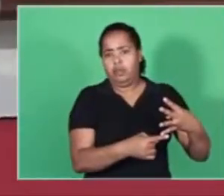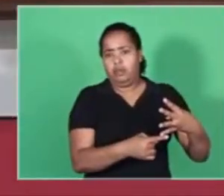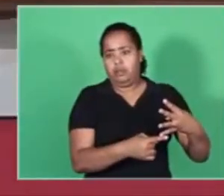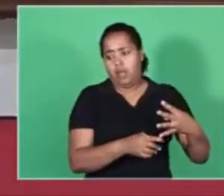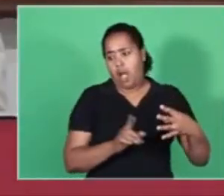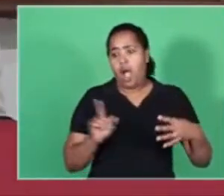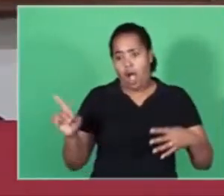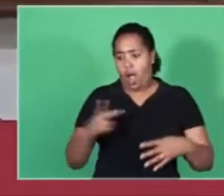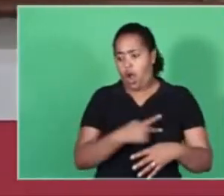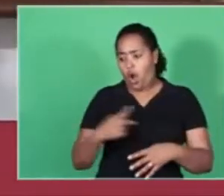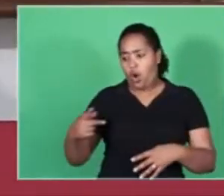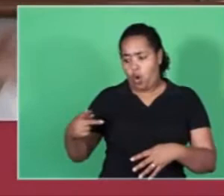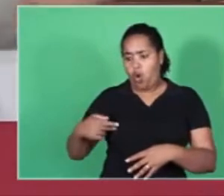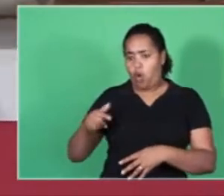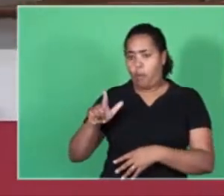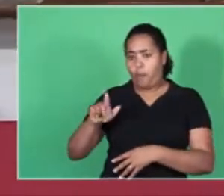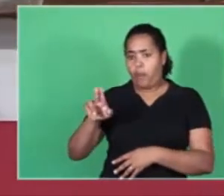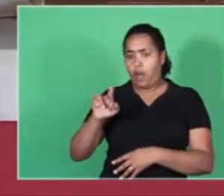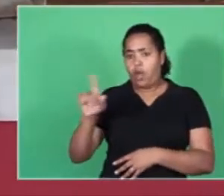philosophy.